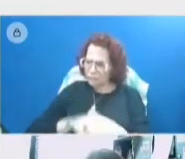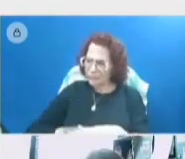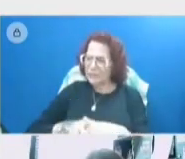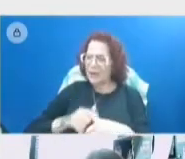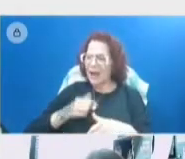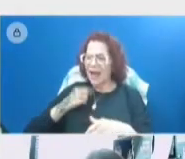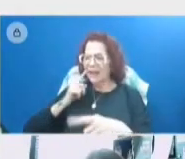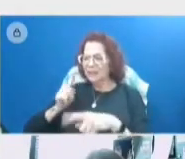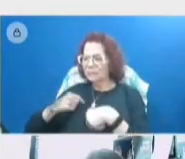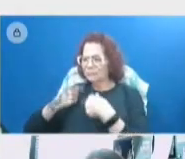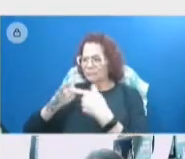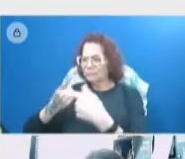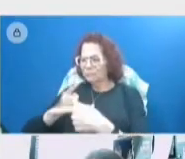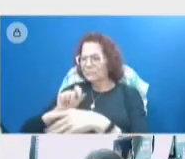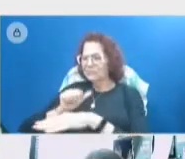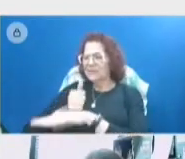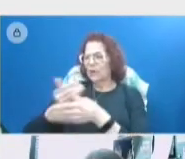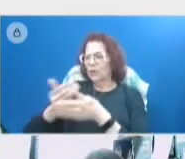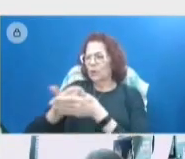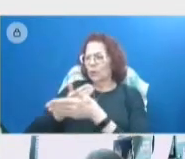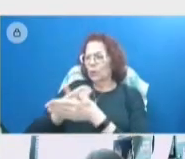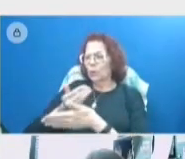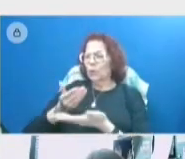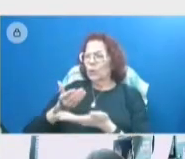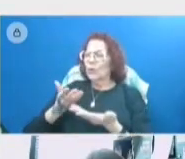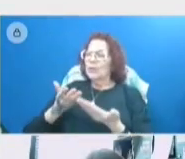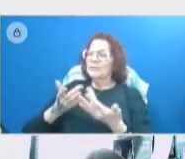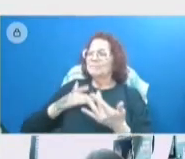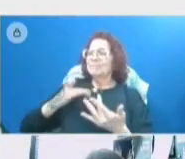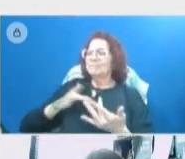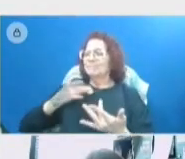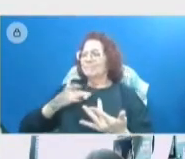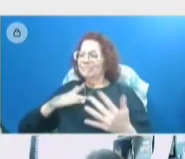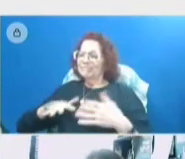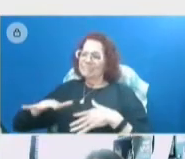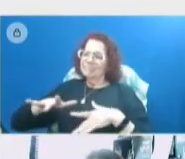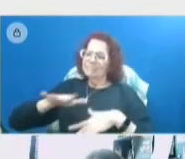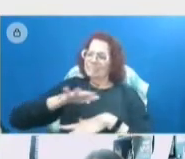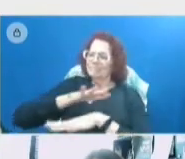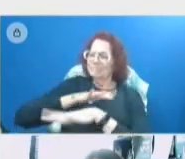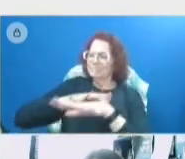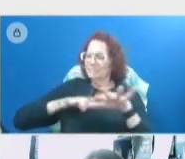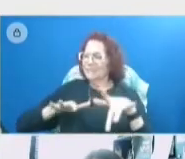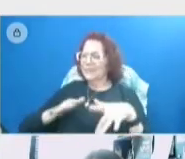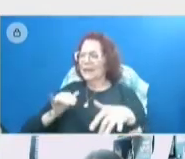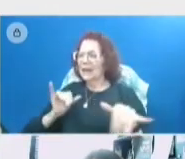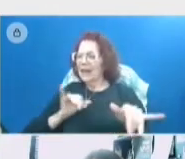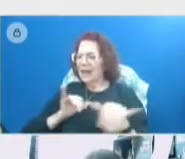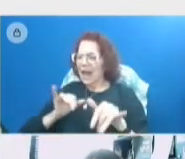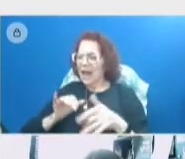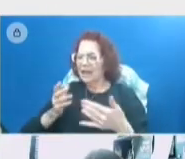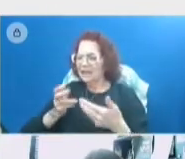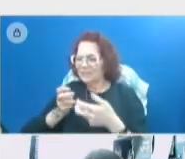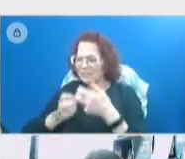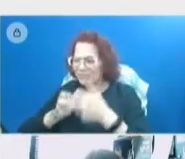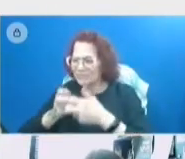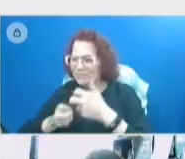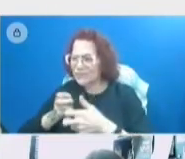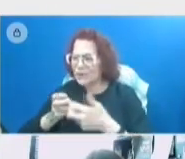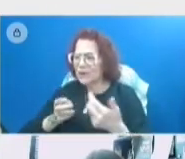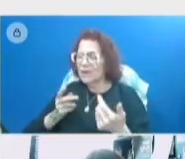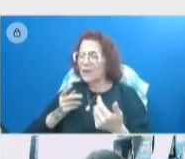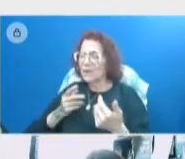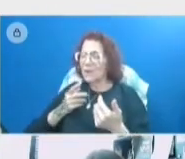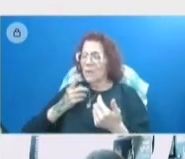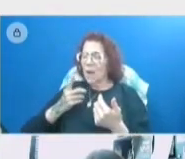Campaign Finance Board, but we also know that's got the same issue. It's a 4-3 split. One party controls in the